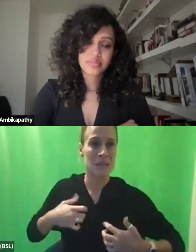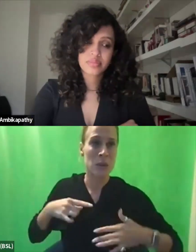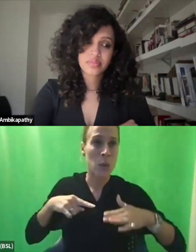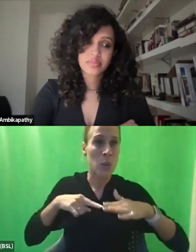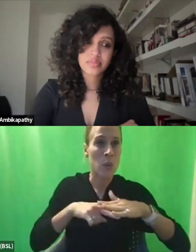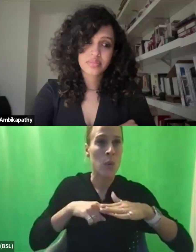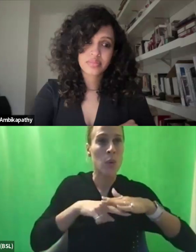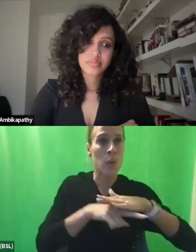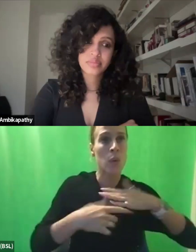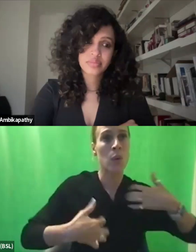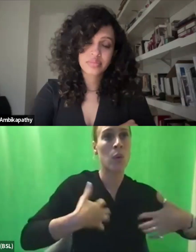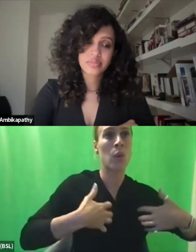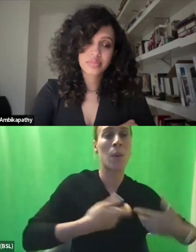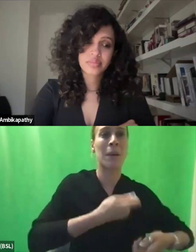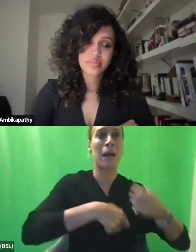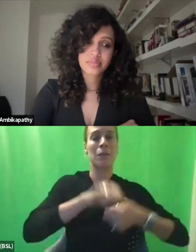enslaved against their will.